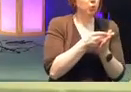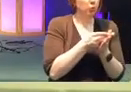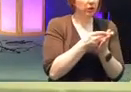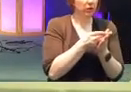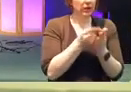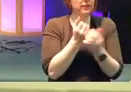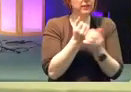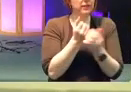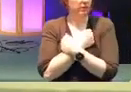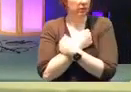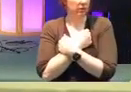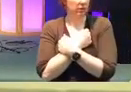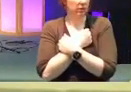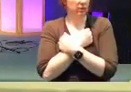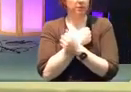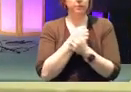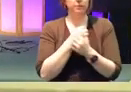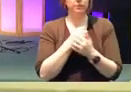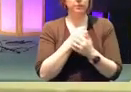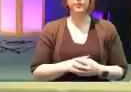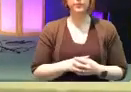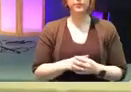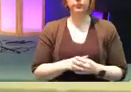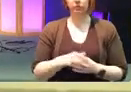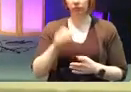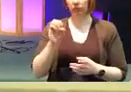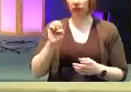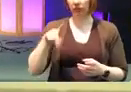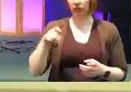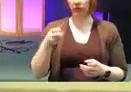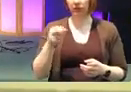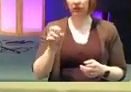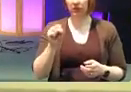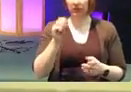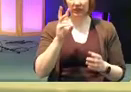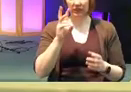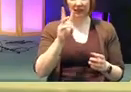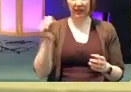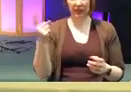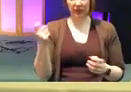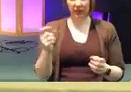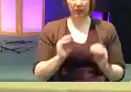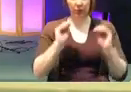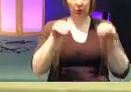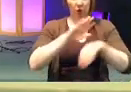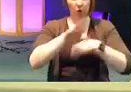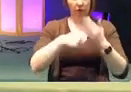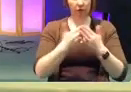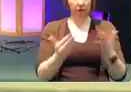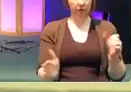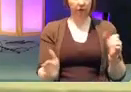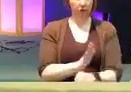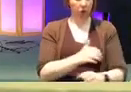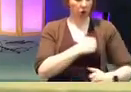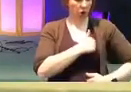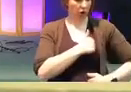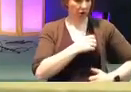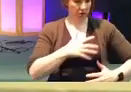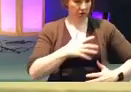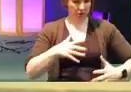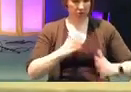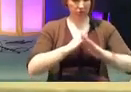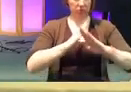But in Ephesians chapter 6, talking about the whole thing of the spiritual armor, Ephesians 6:11 says, put on the whole armor of God that you may be able to